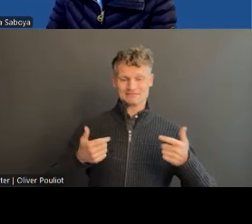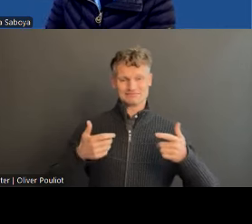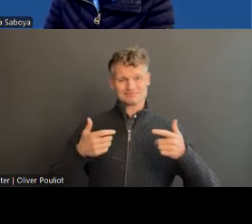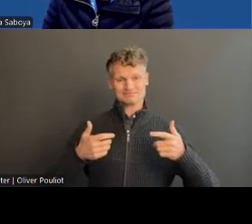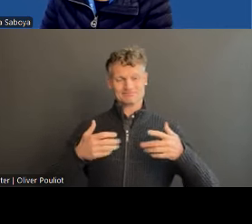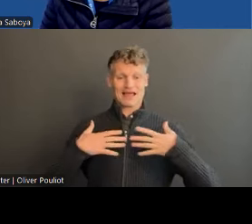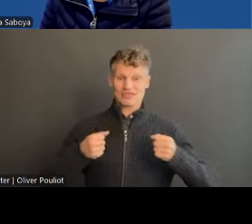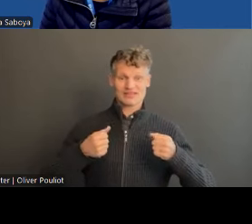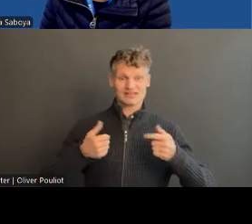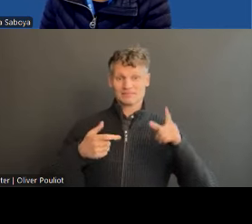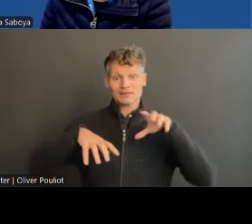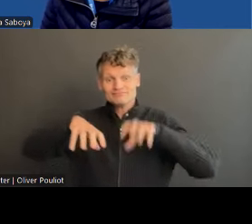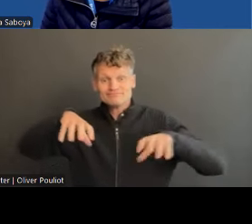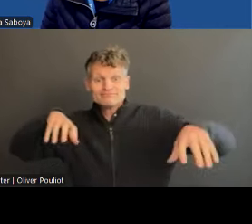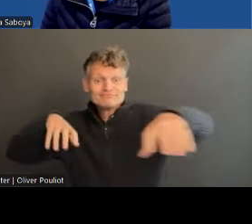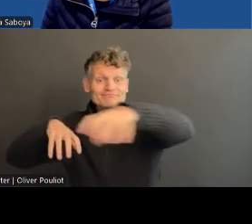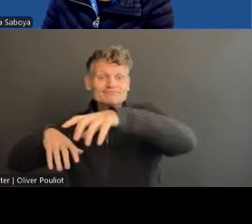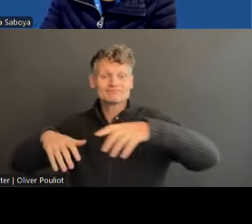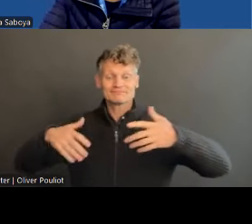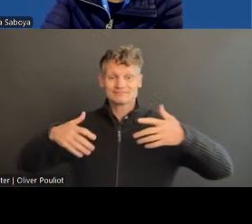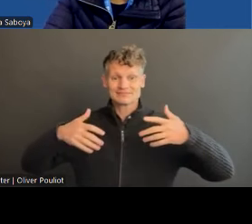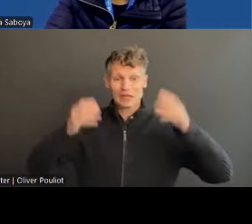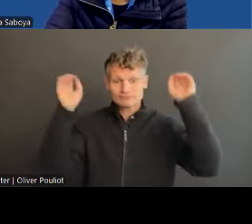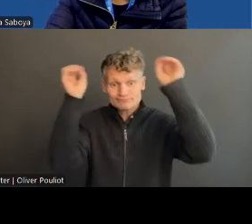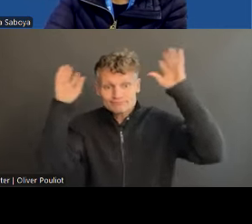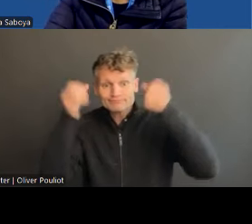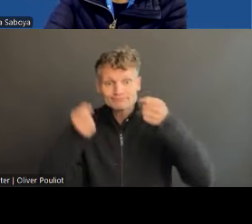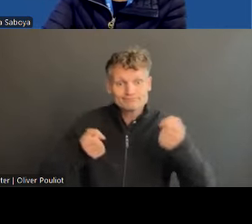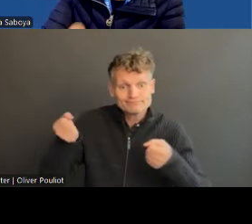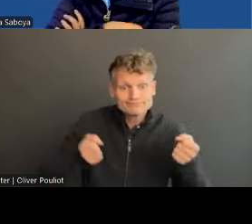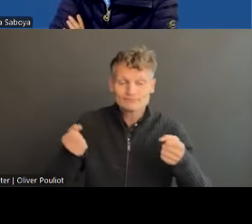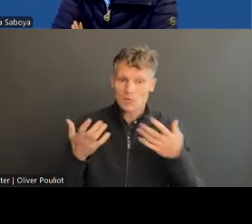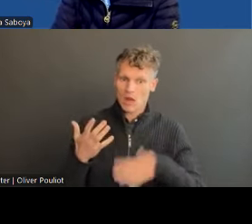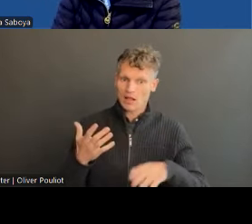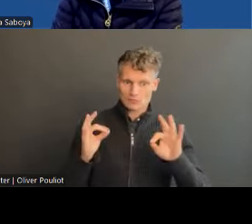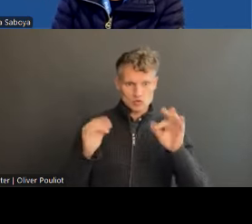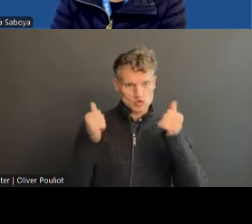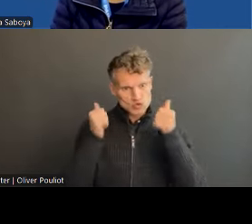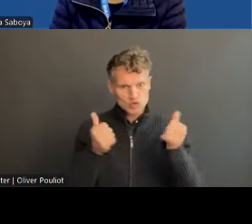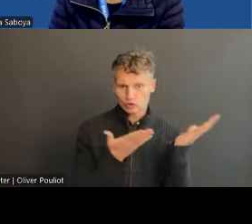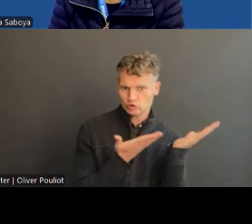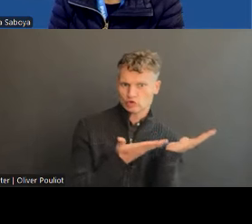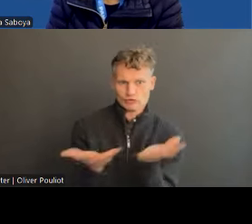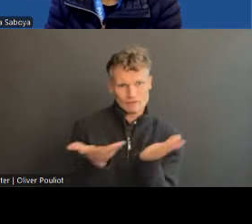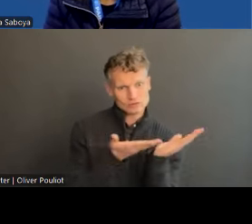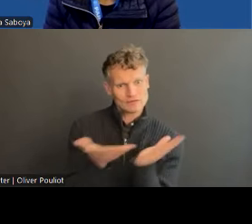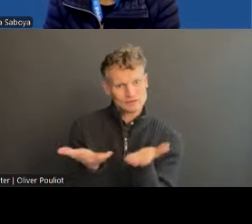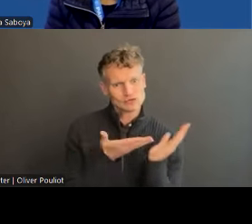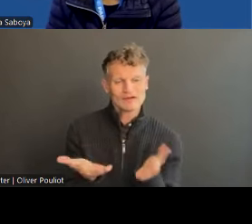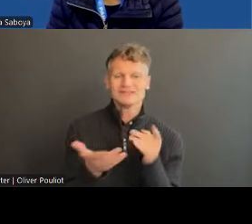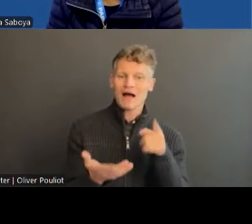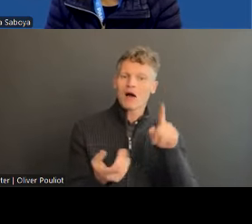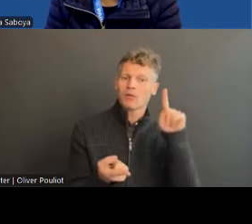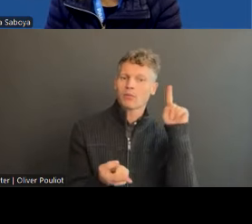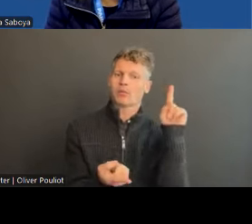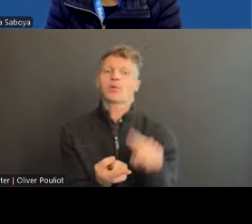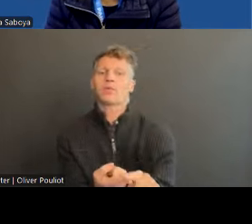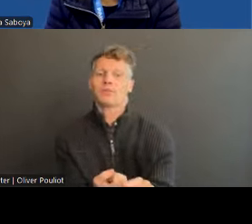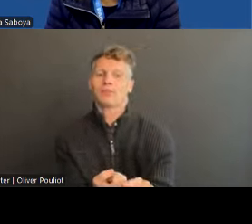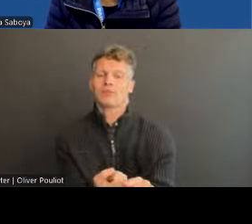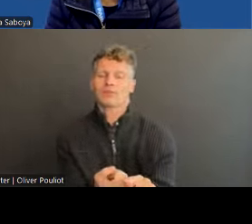focus the attention on prevention and early interventions. So this is the list of the